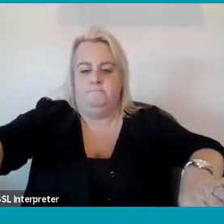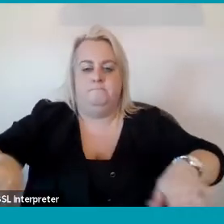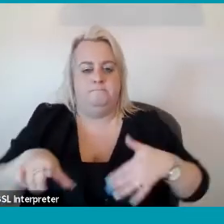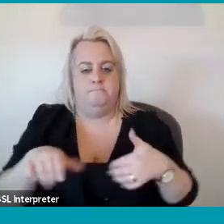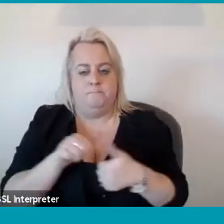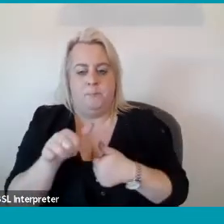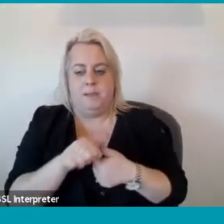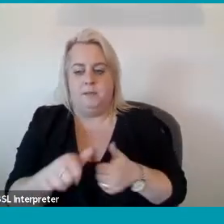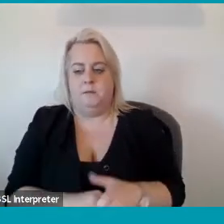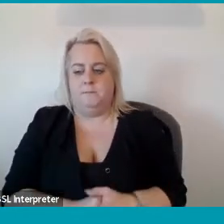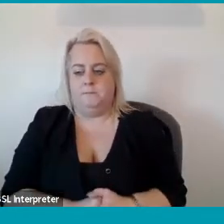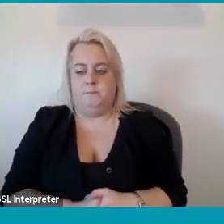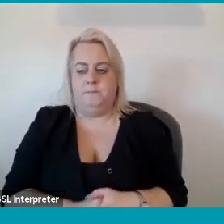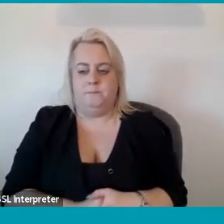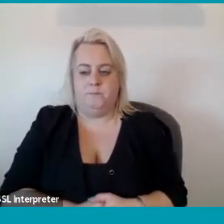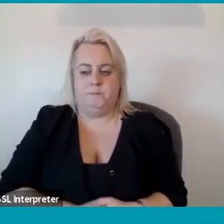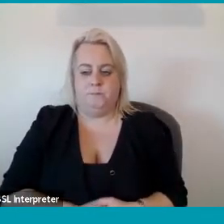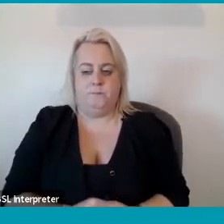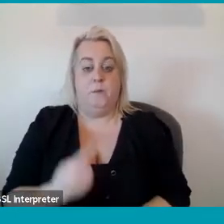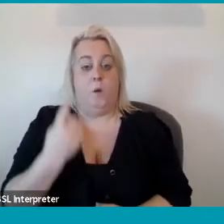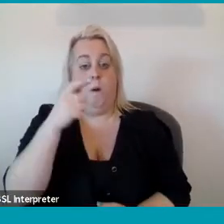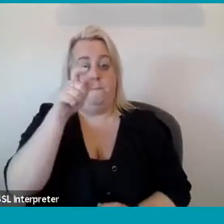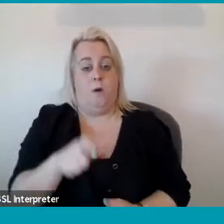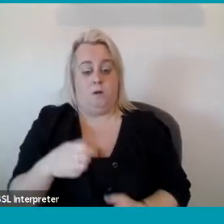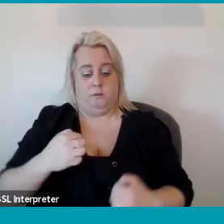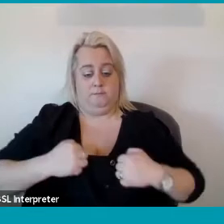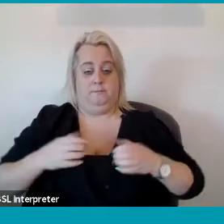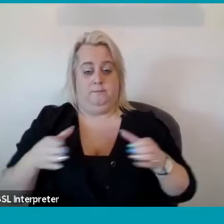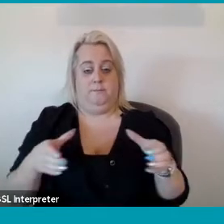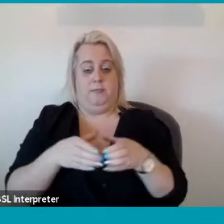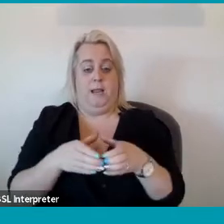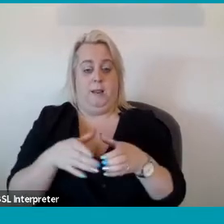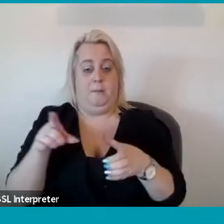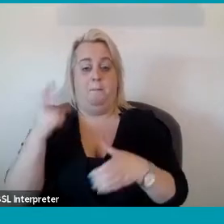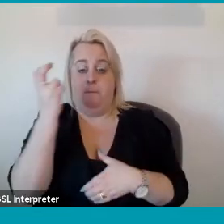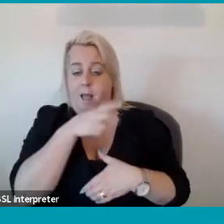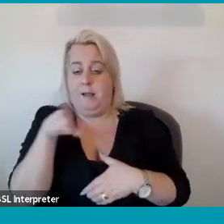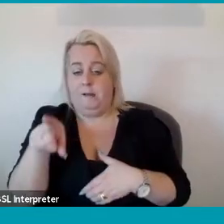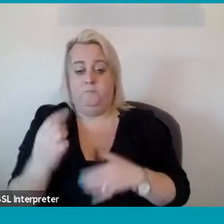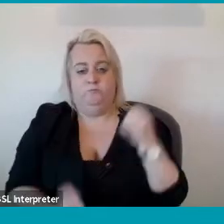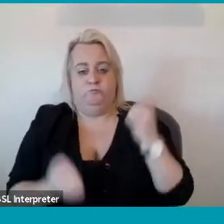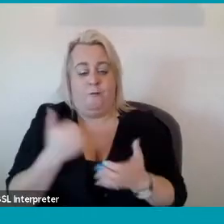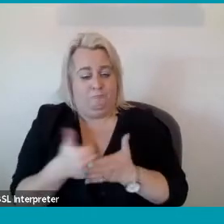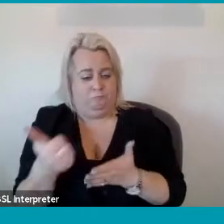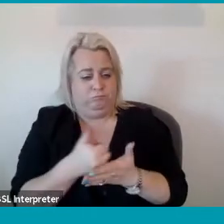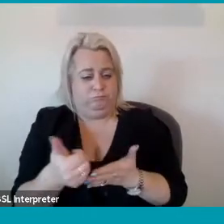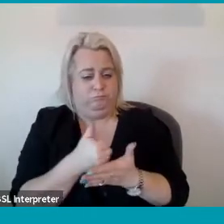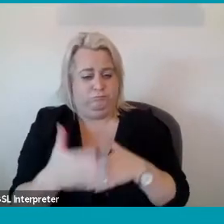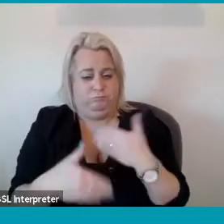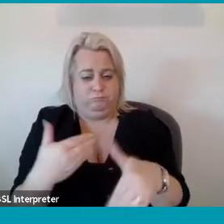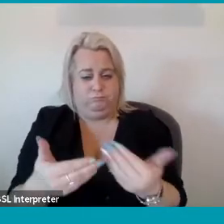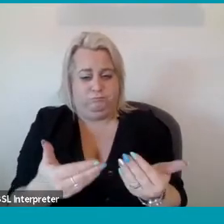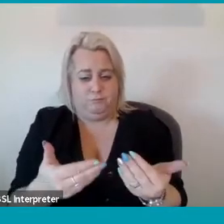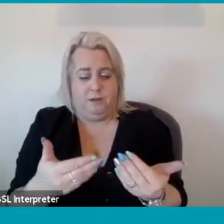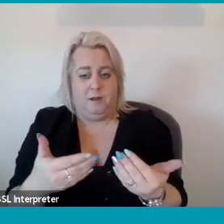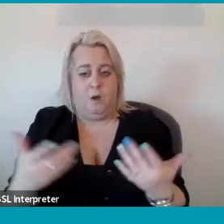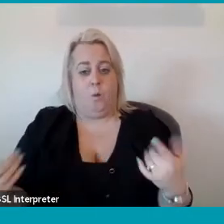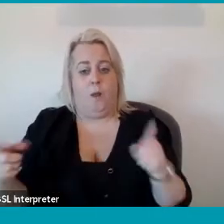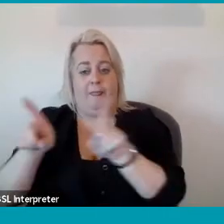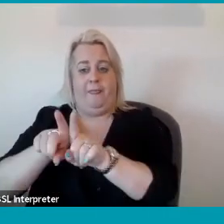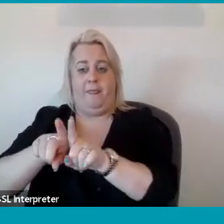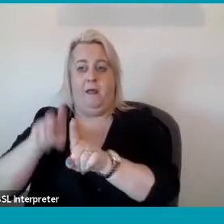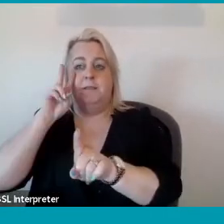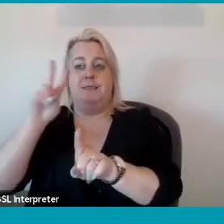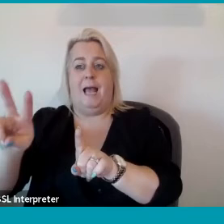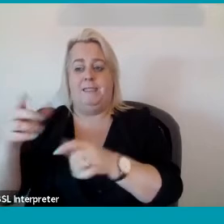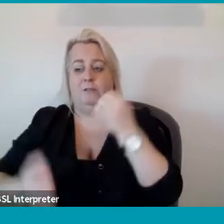of our team who is blind and goes running fairly regularly, goes with a sighted runner. And the sighted